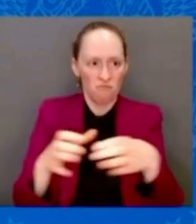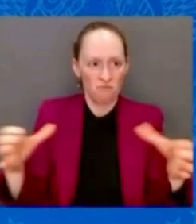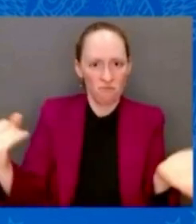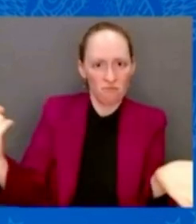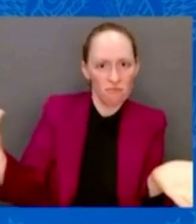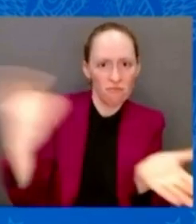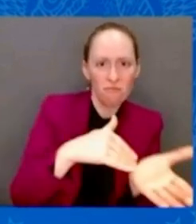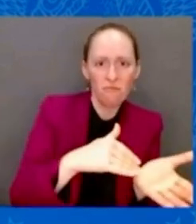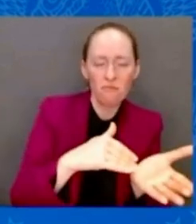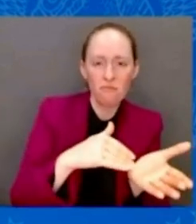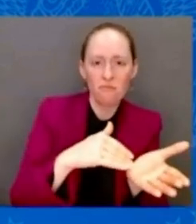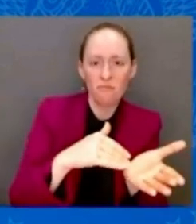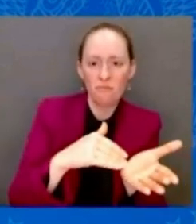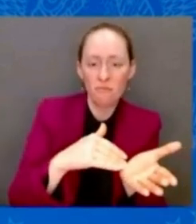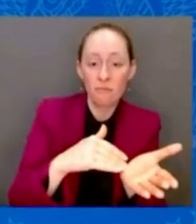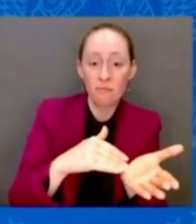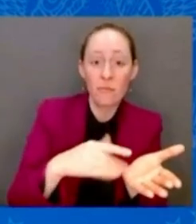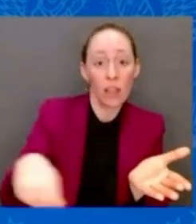Poor people.